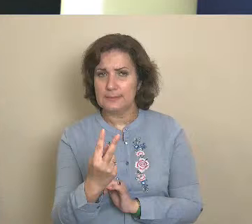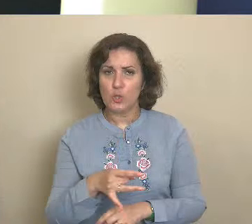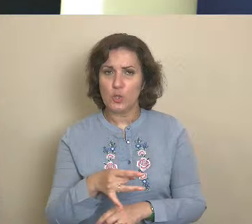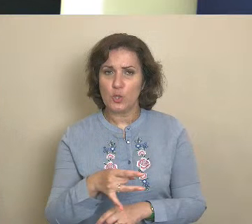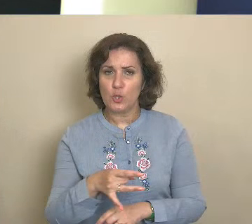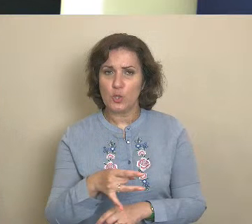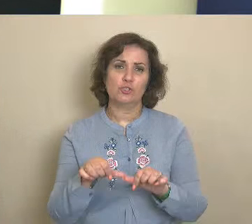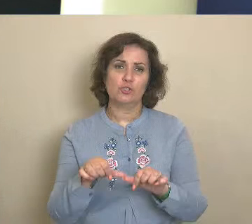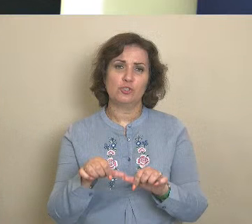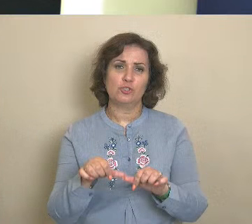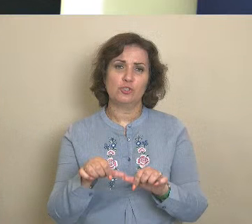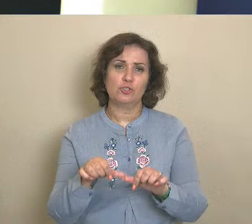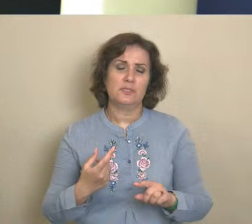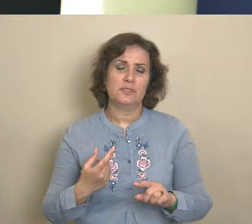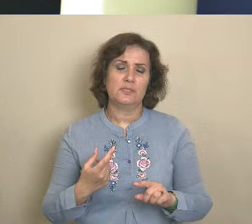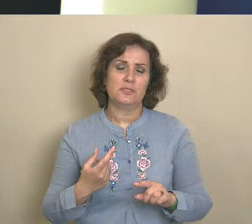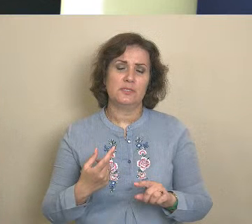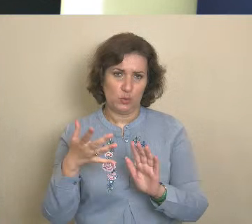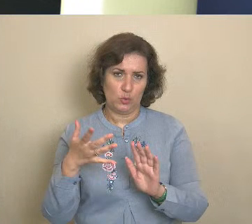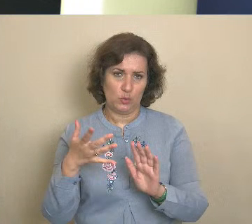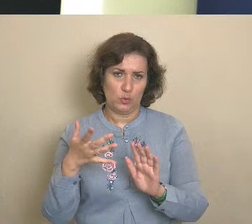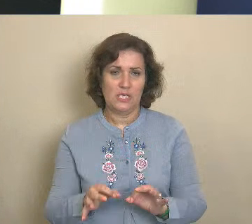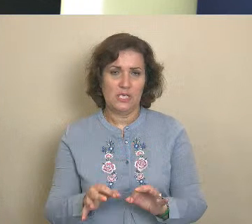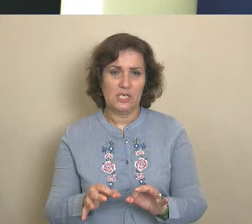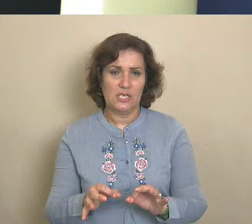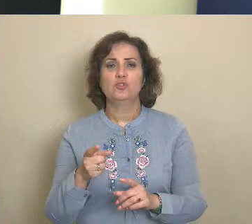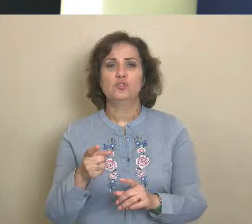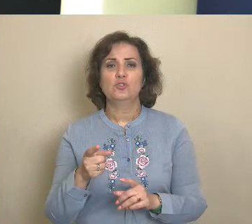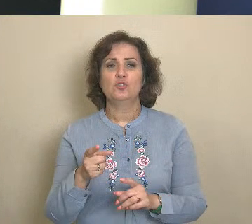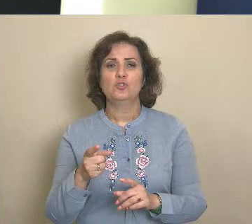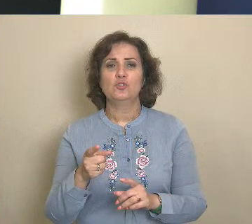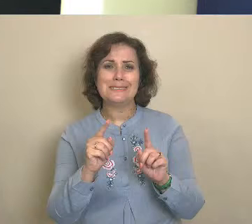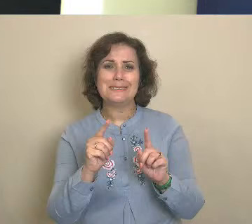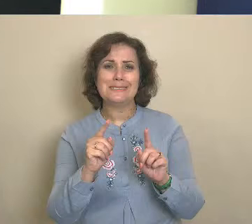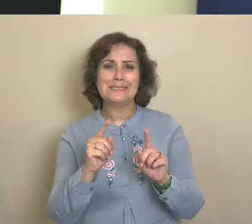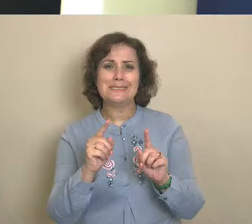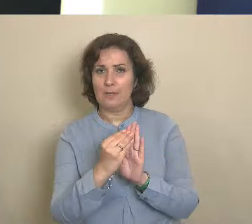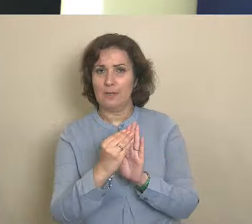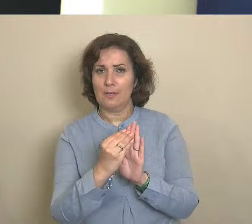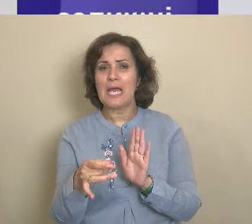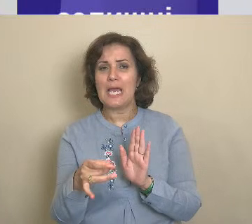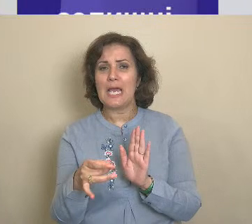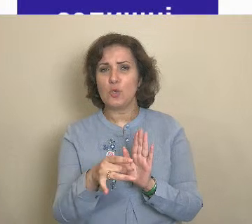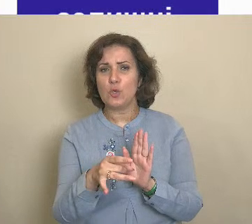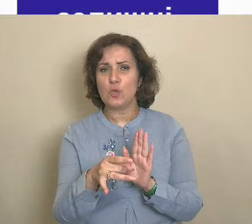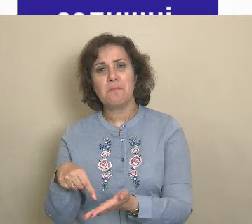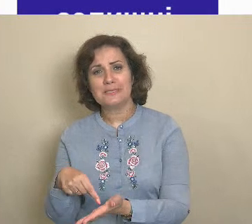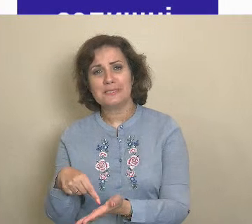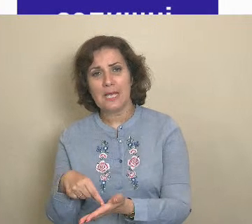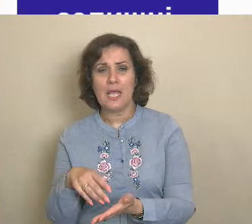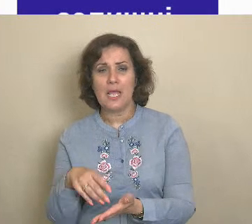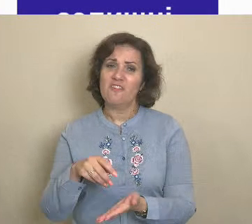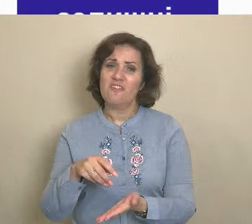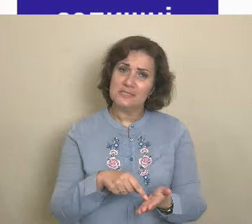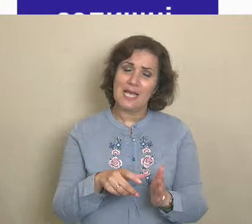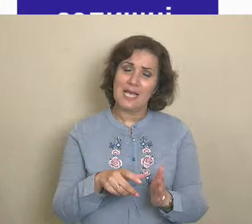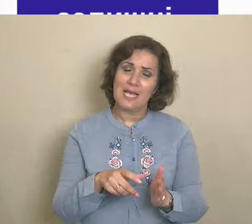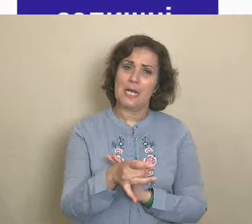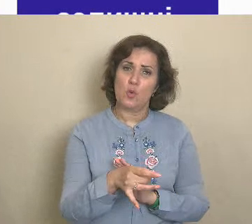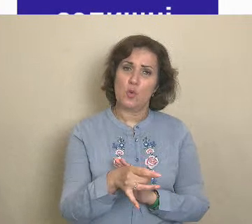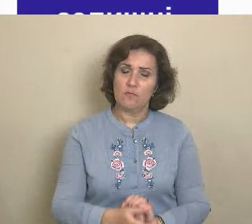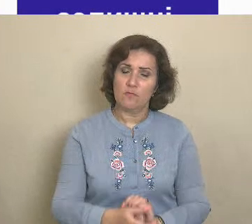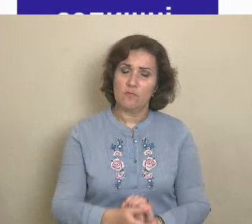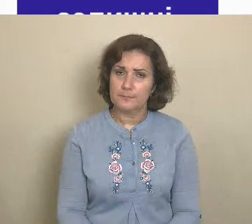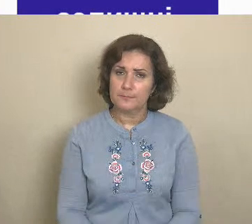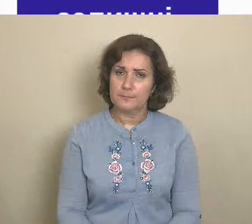City, rayon, village, rural. Why do we have asterisks when we